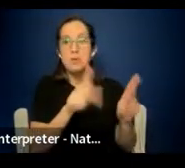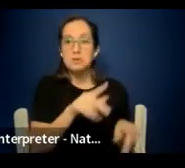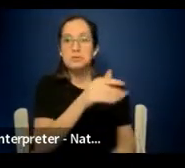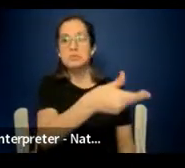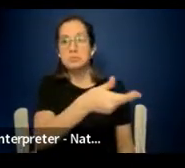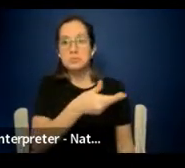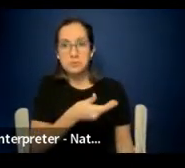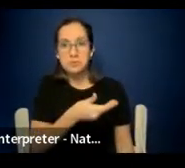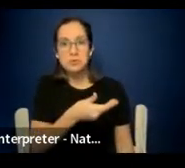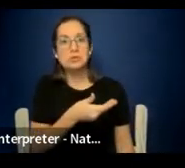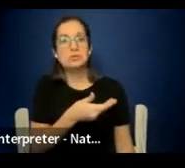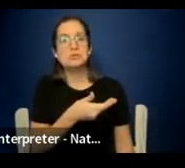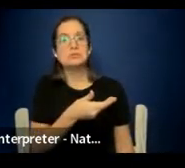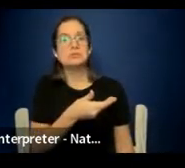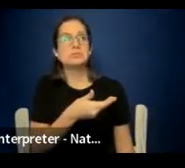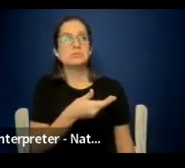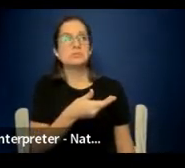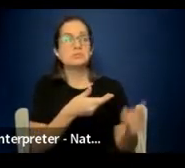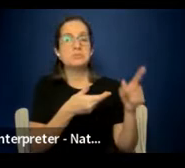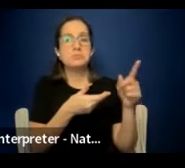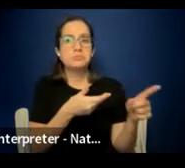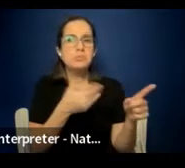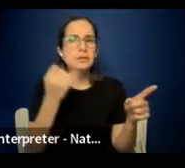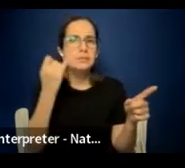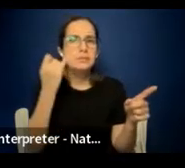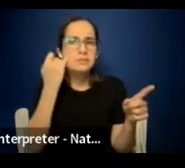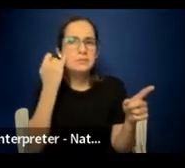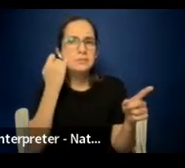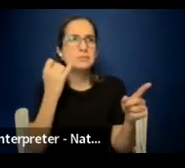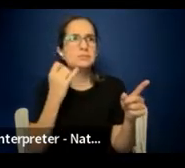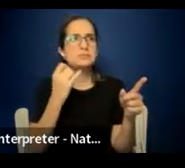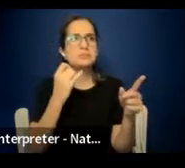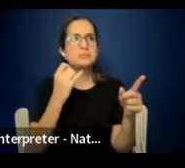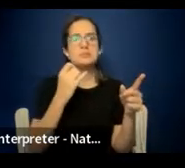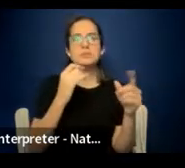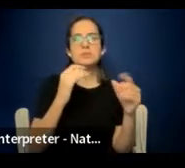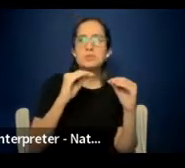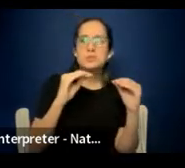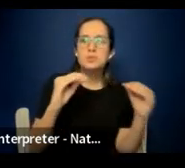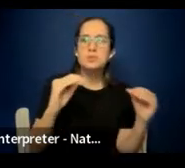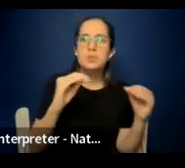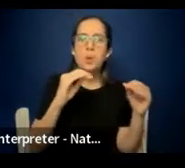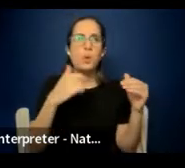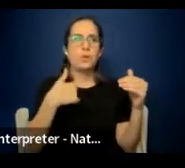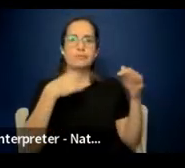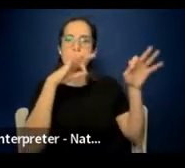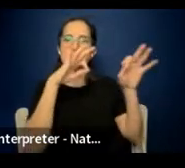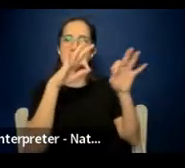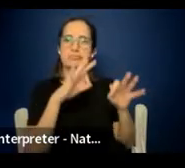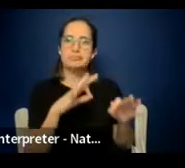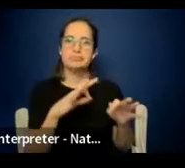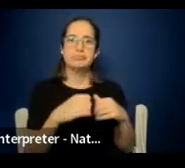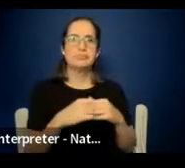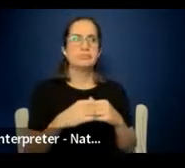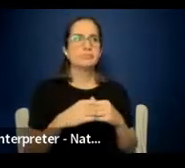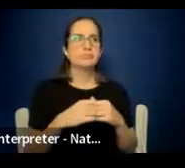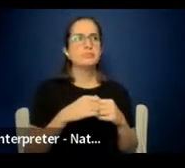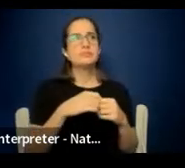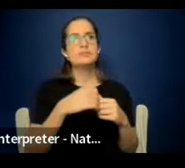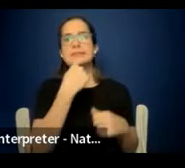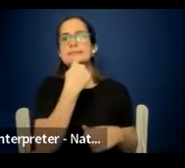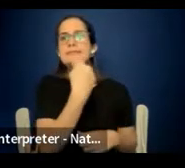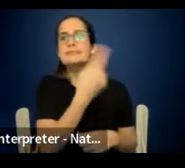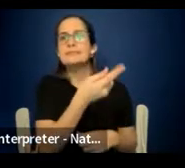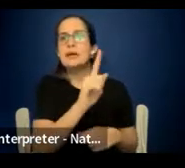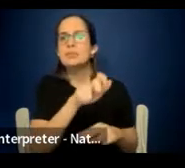have somebody show up without a role description, without clear direction as to what they need to do, without a place to sit, you know, and